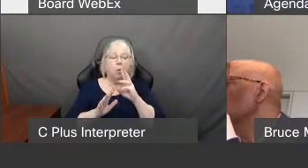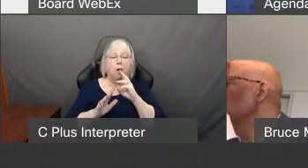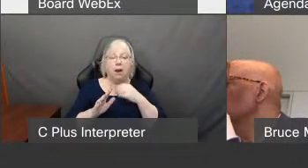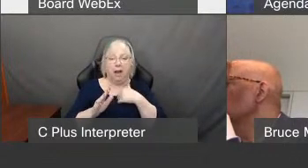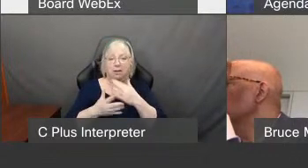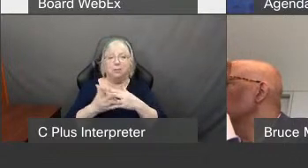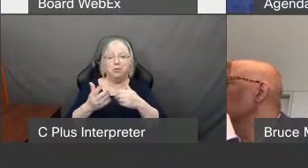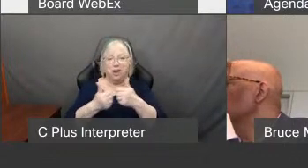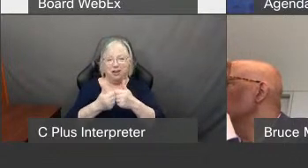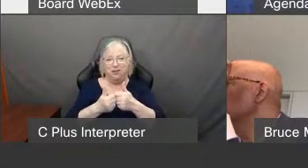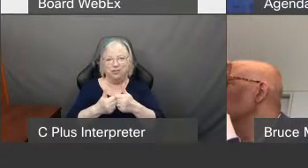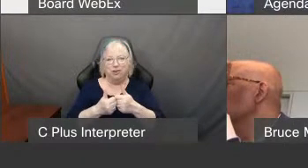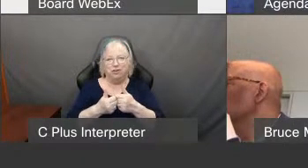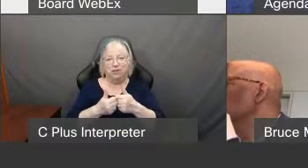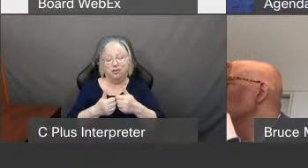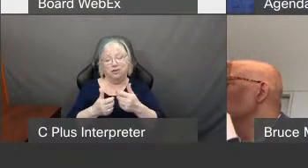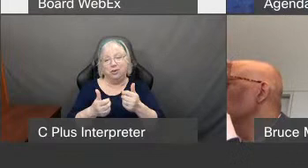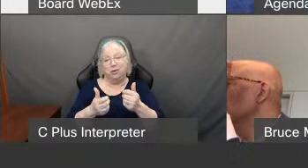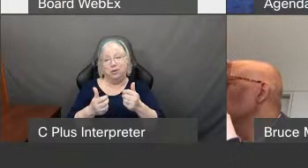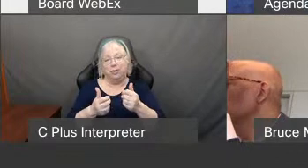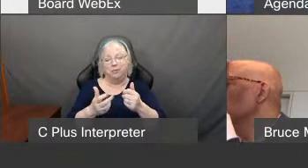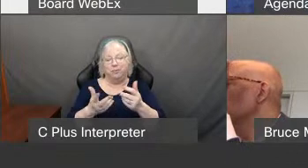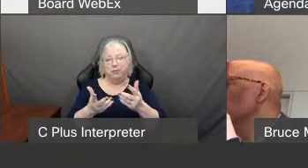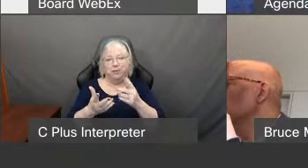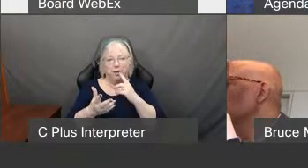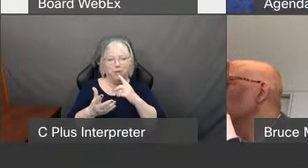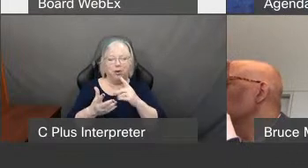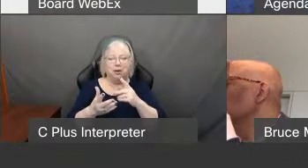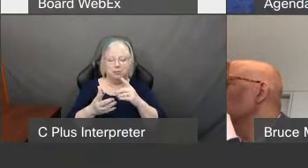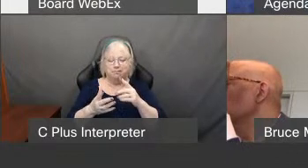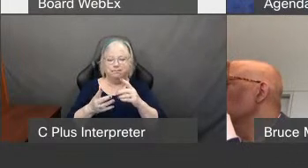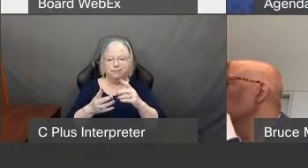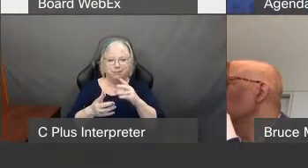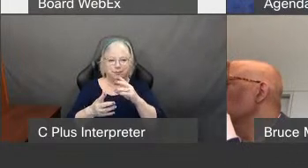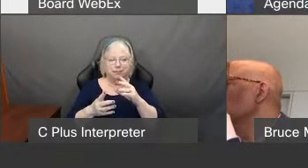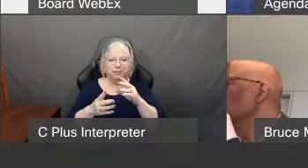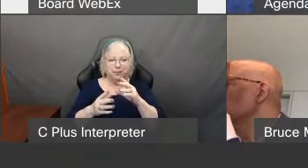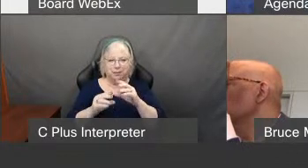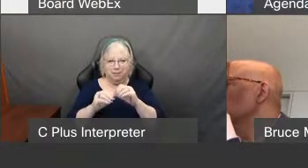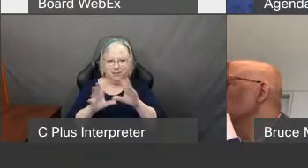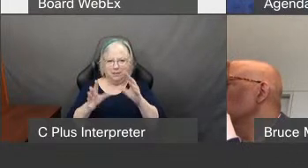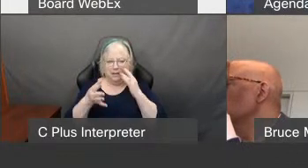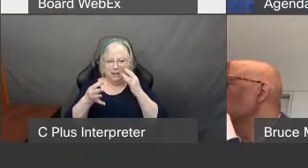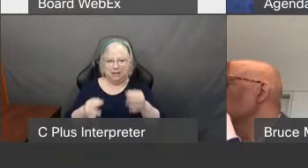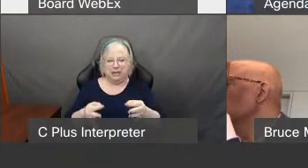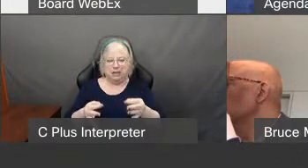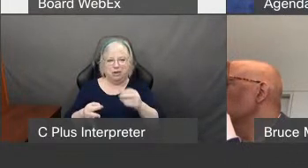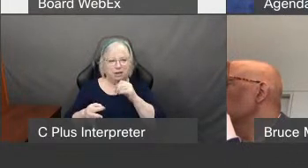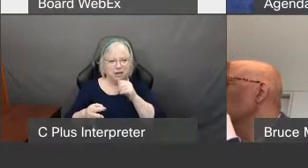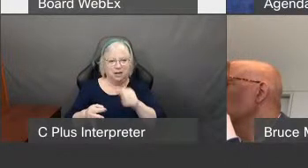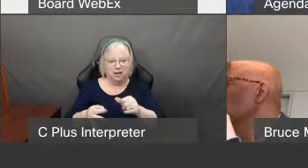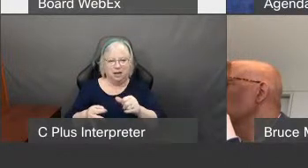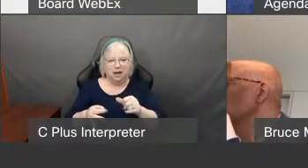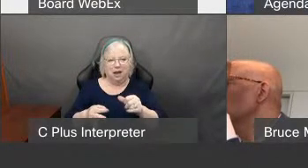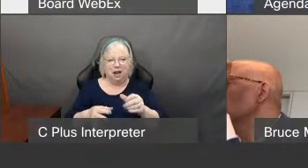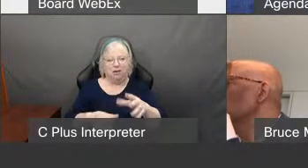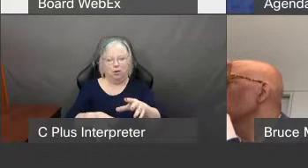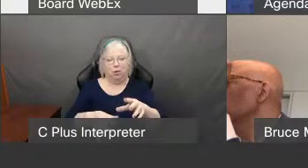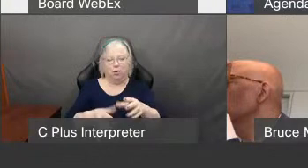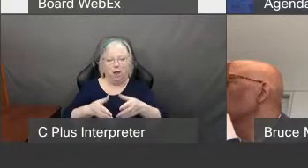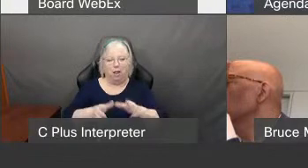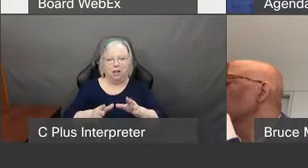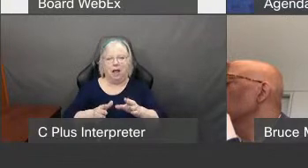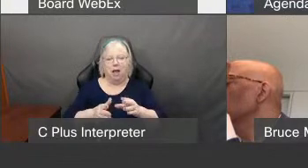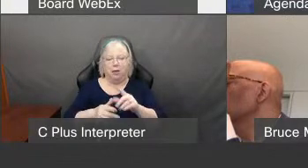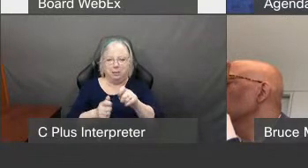with, because there was a conscious decision not to take certain payments or allow payments to be